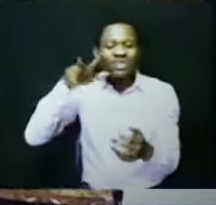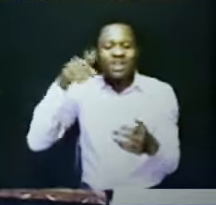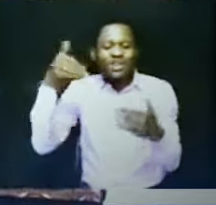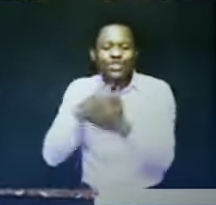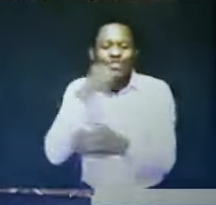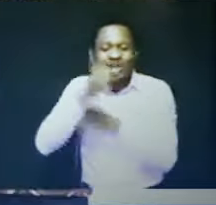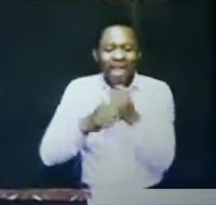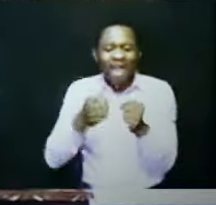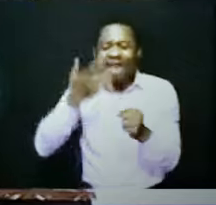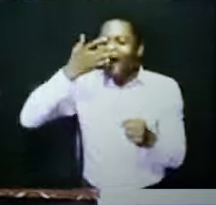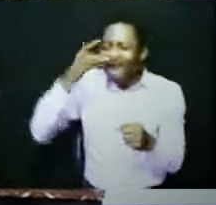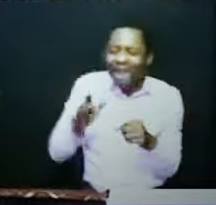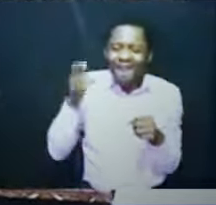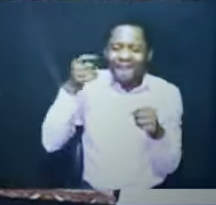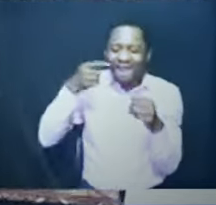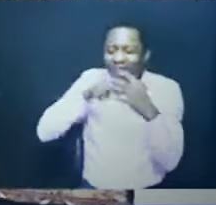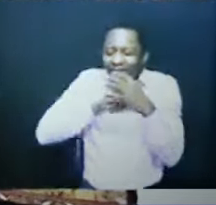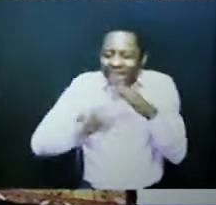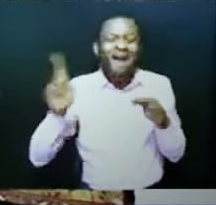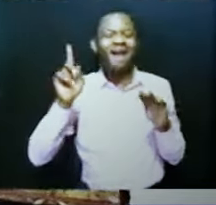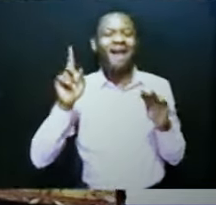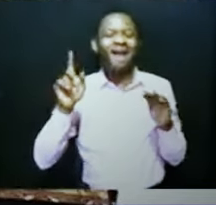we have escaped.